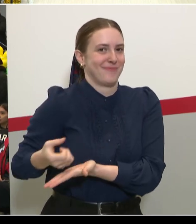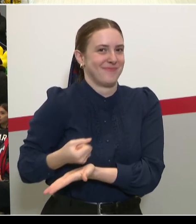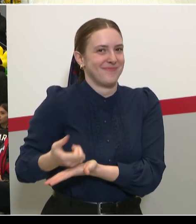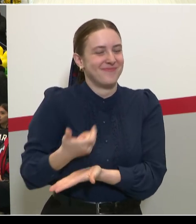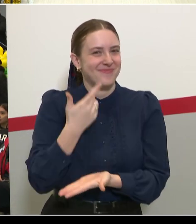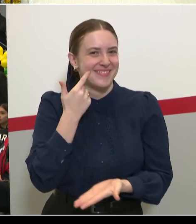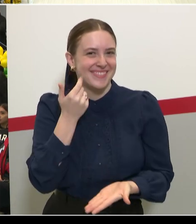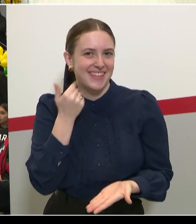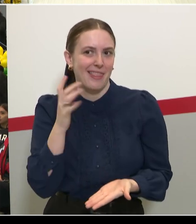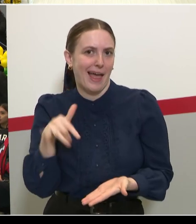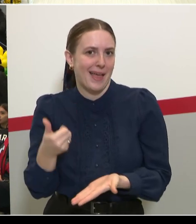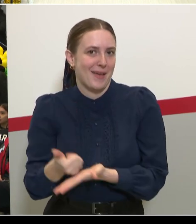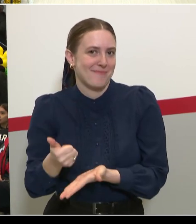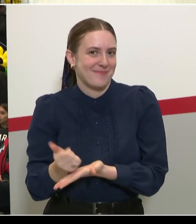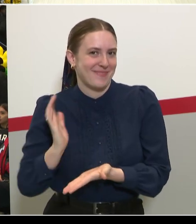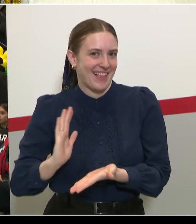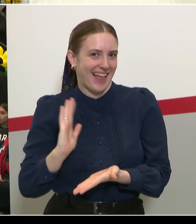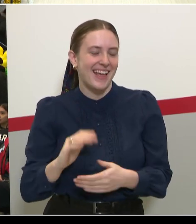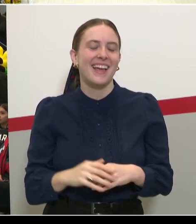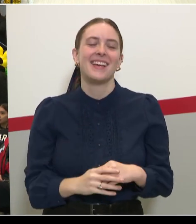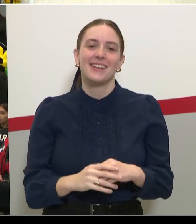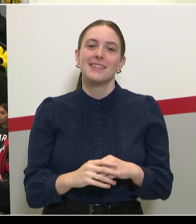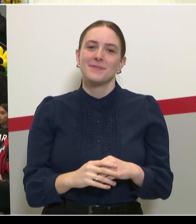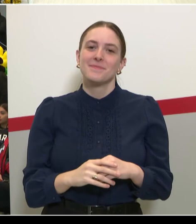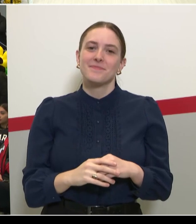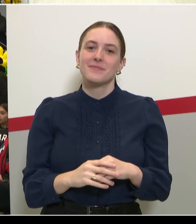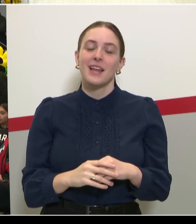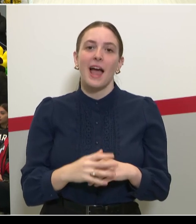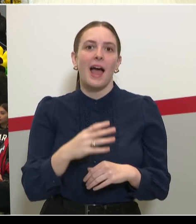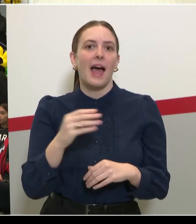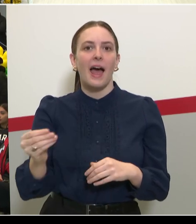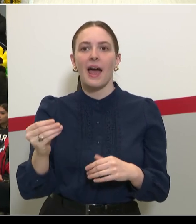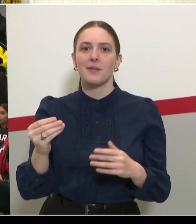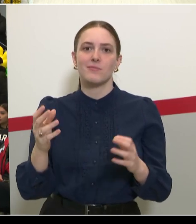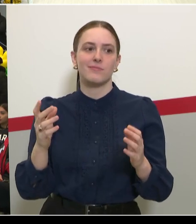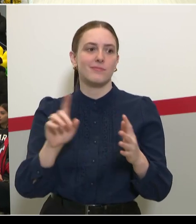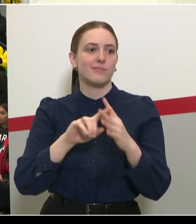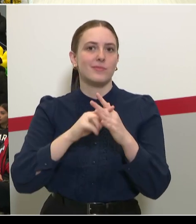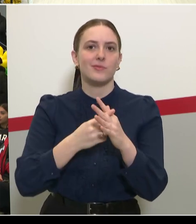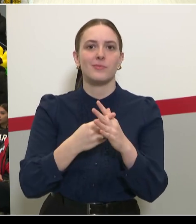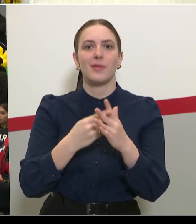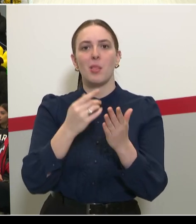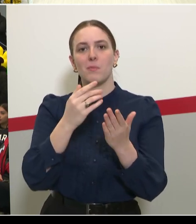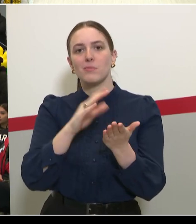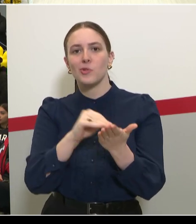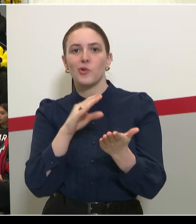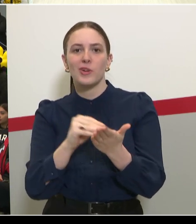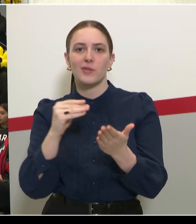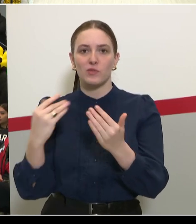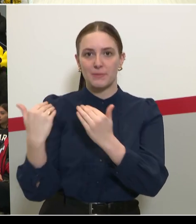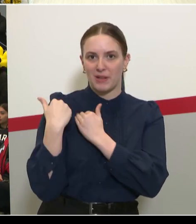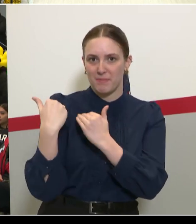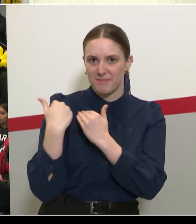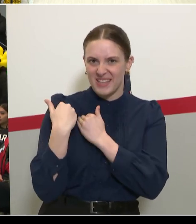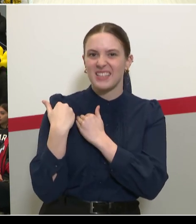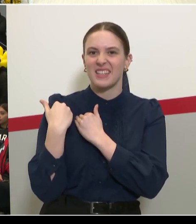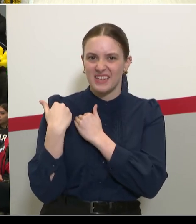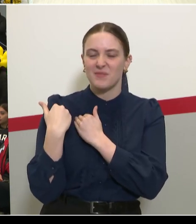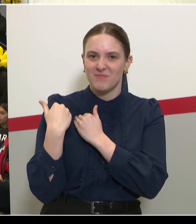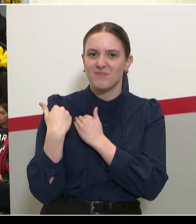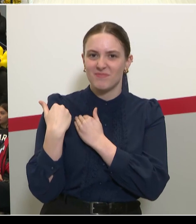but it also just was the beginning of lessons and responsibility that I carry with me to this